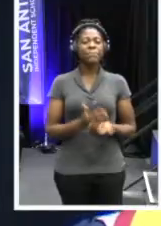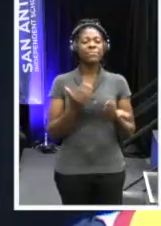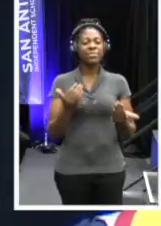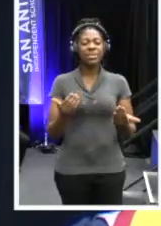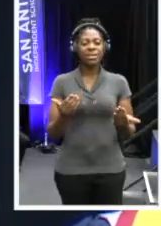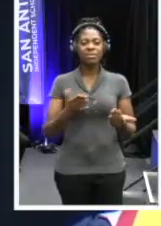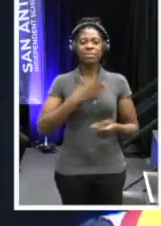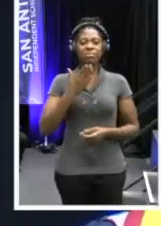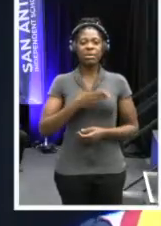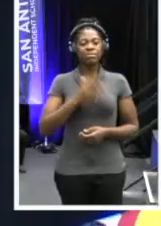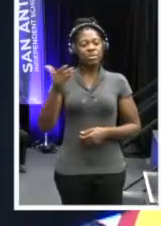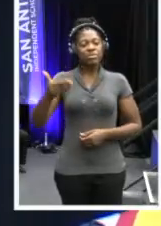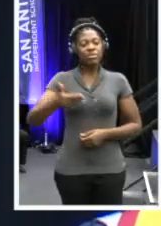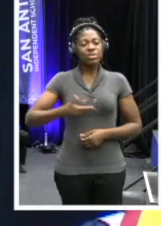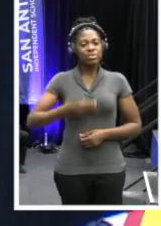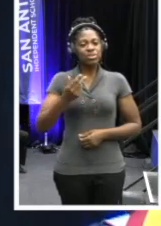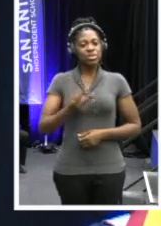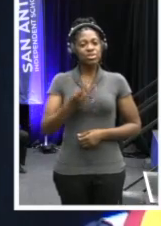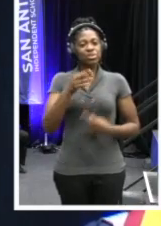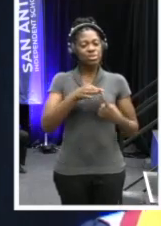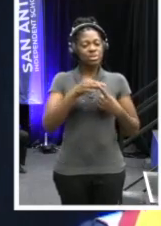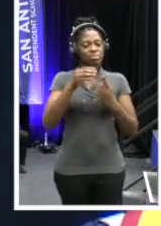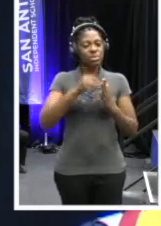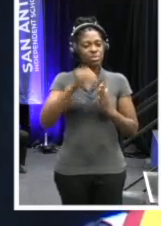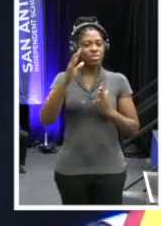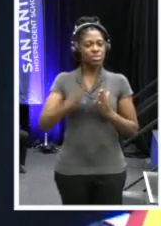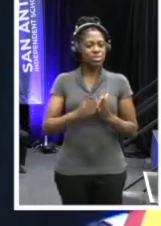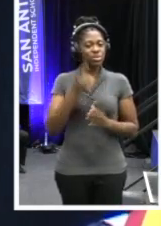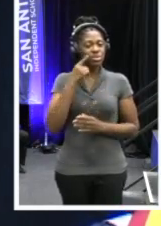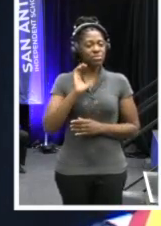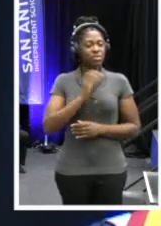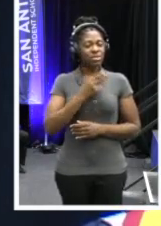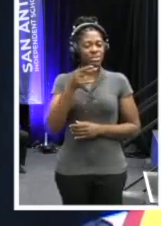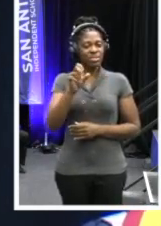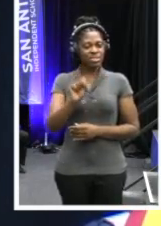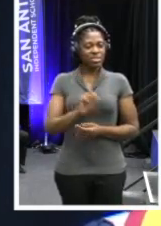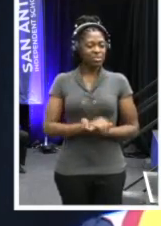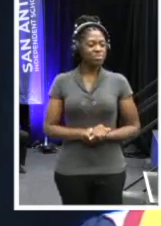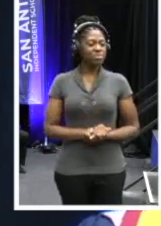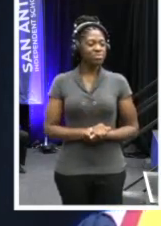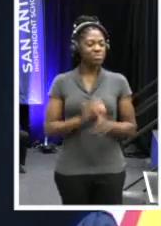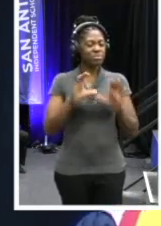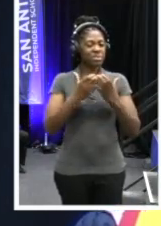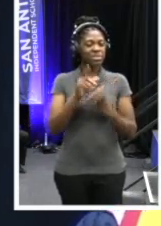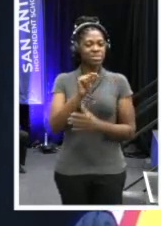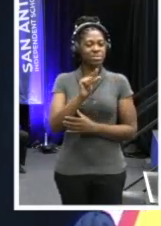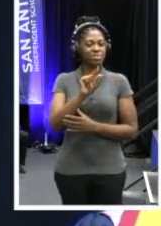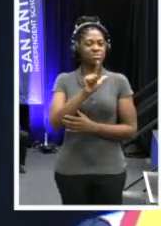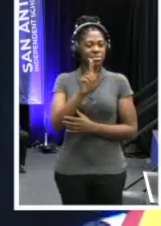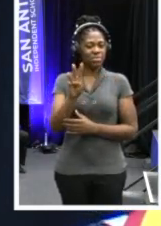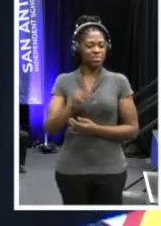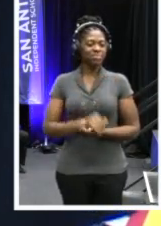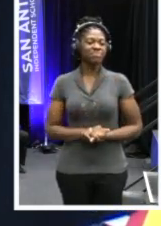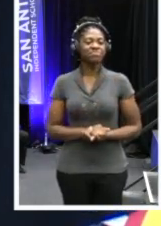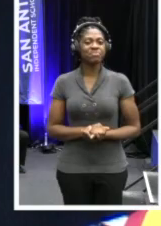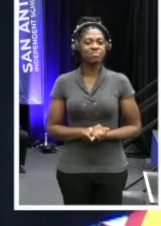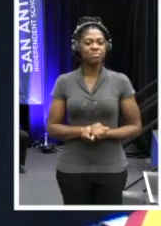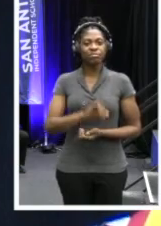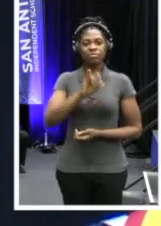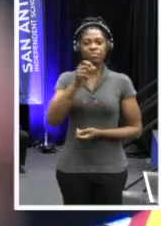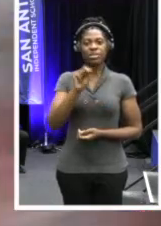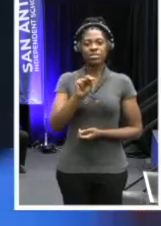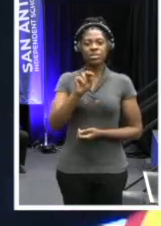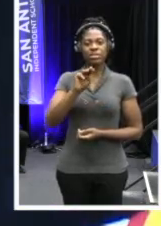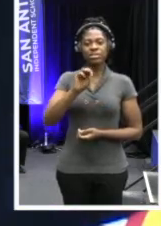most academically distinguished students of the Travis Early College High School class of 2024. Joshua